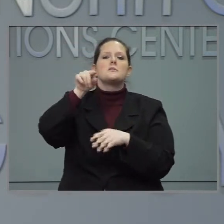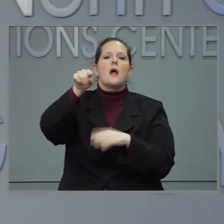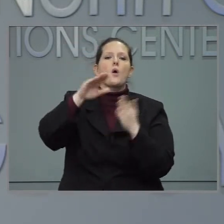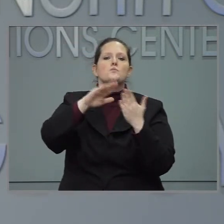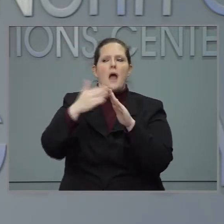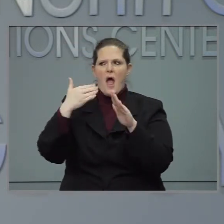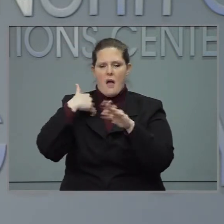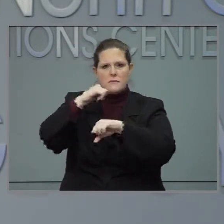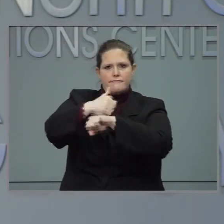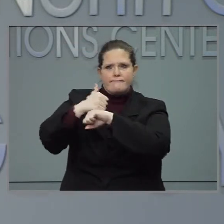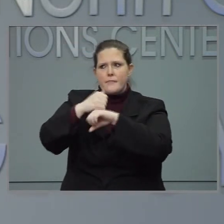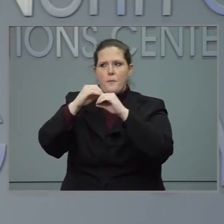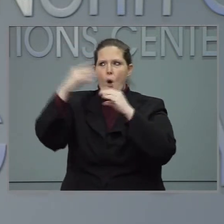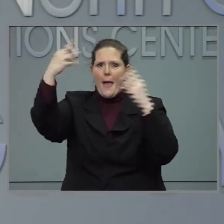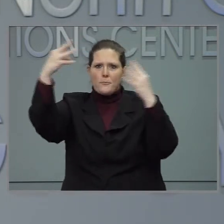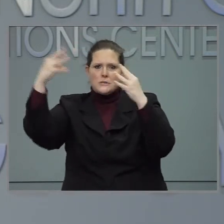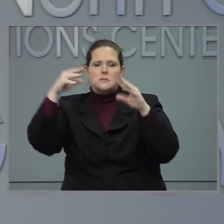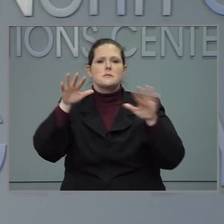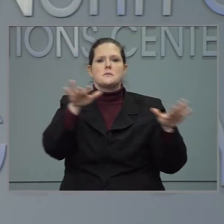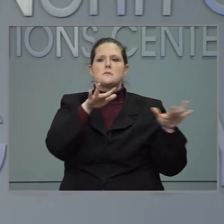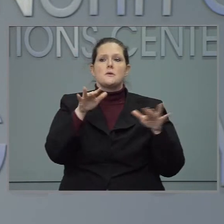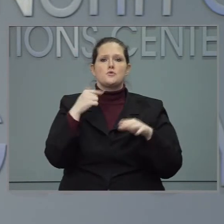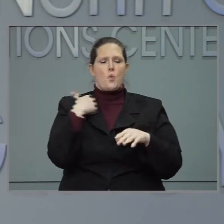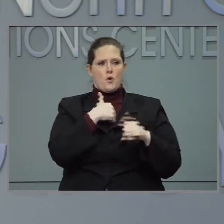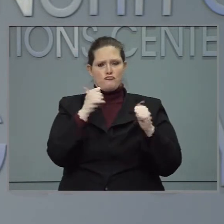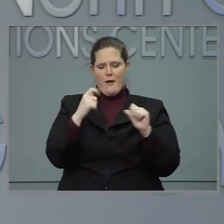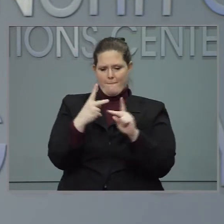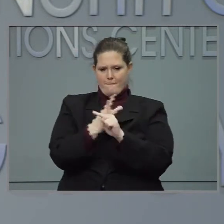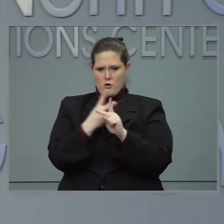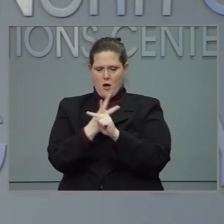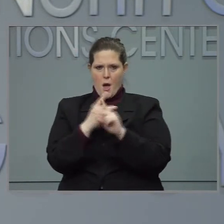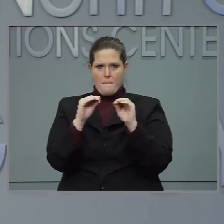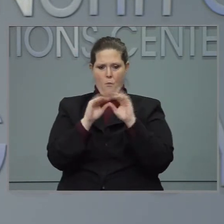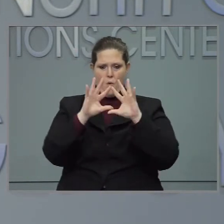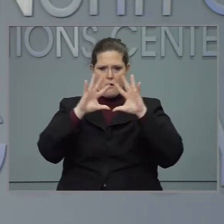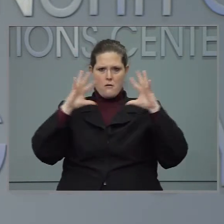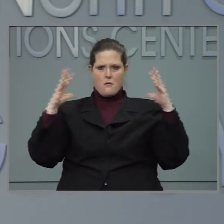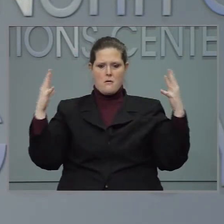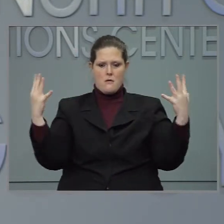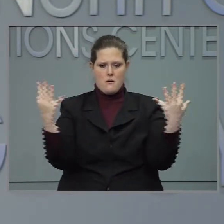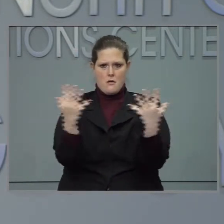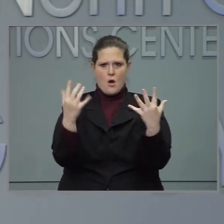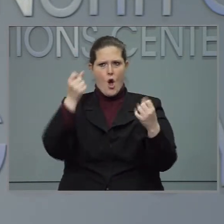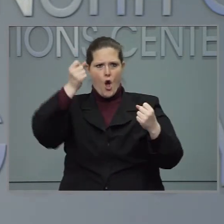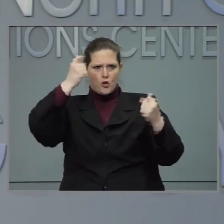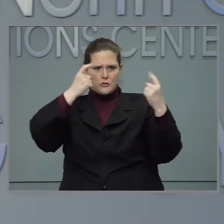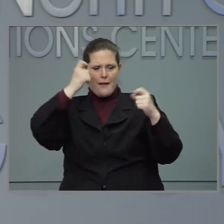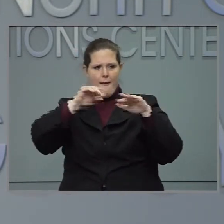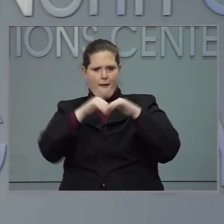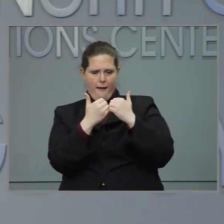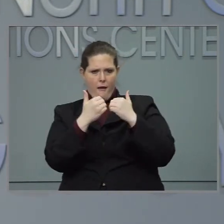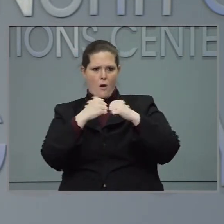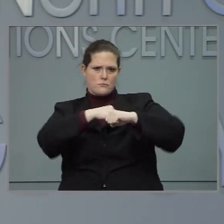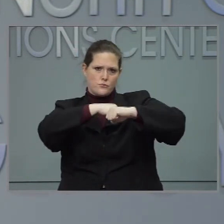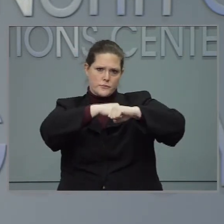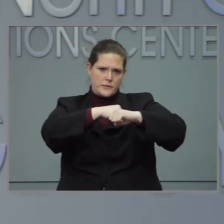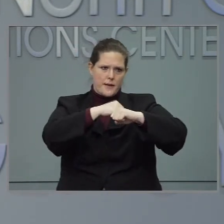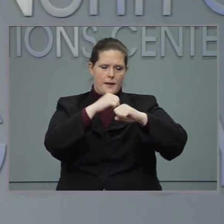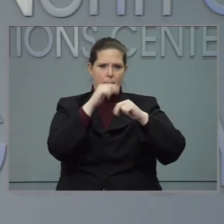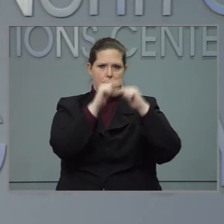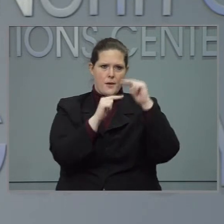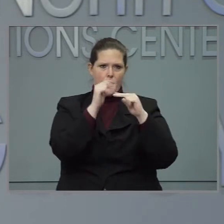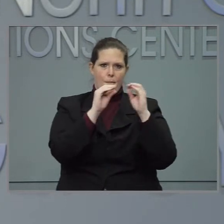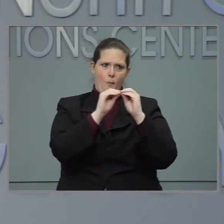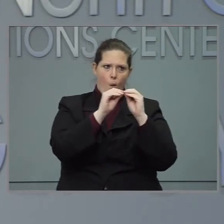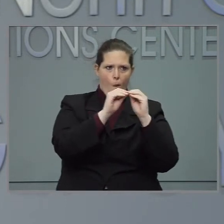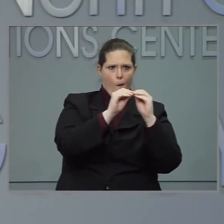as a whole, we tried to look at a comprehensive view to understand how we can secure our buildings, and